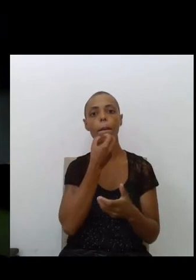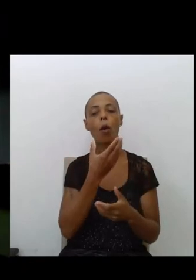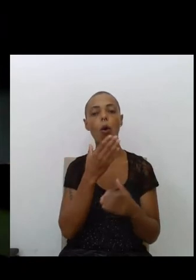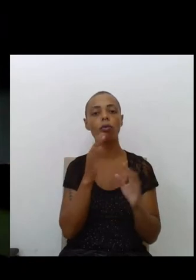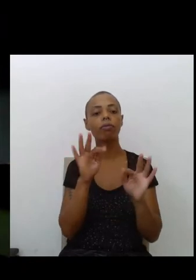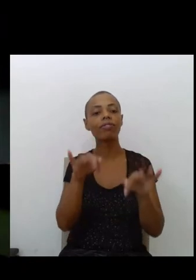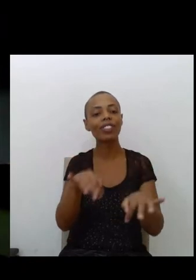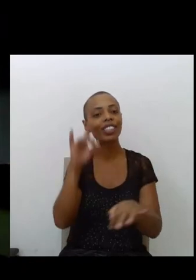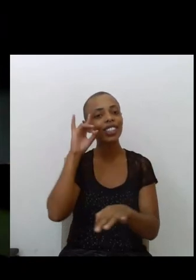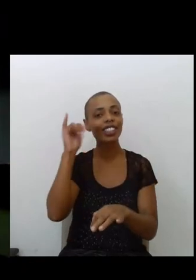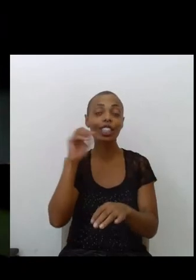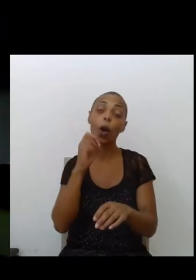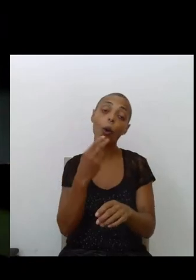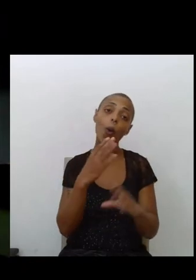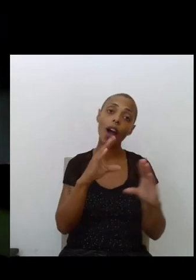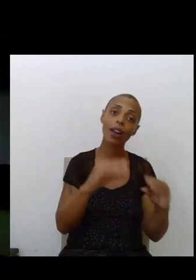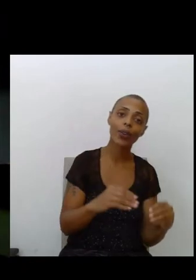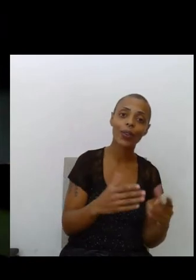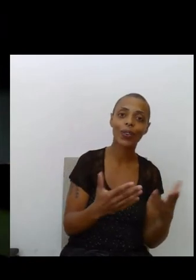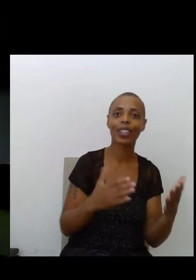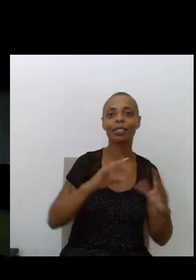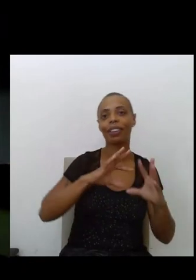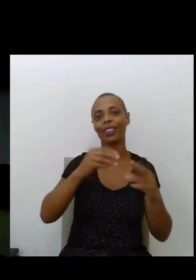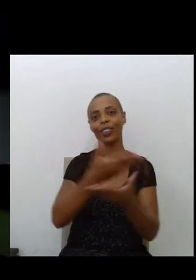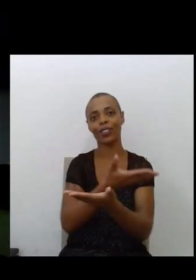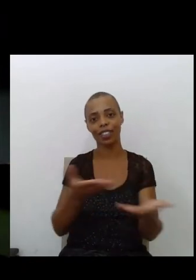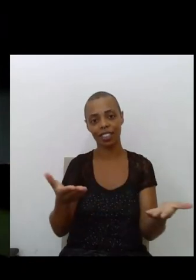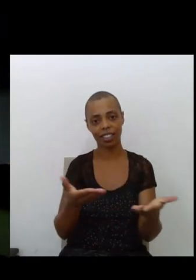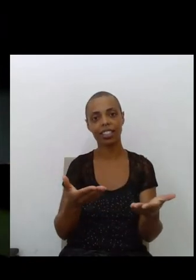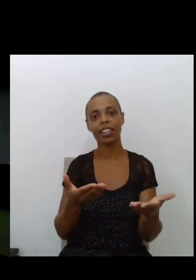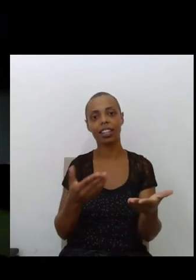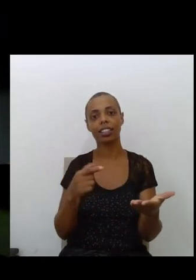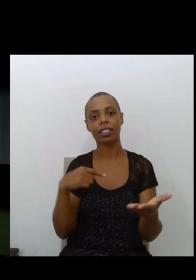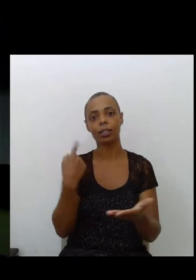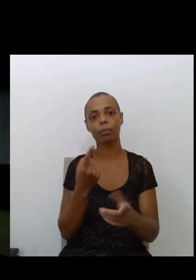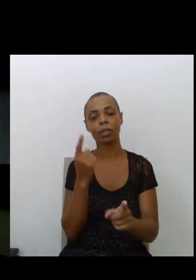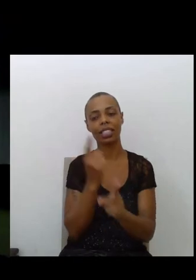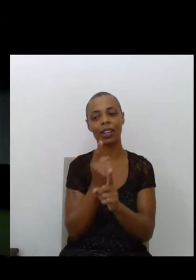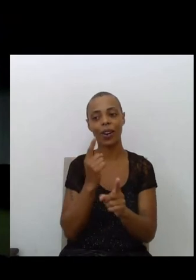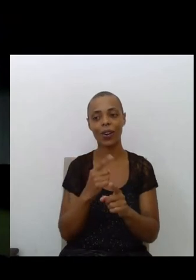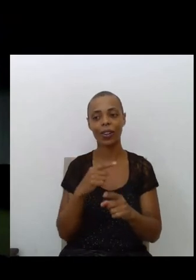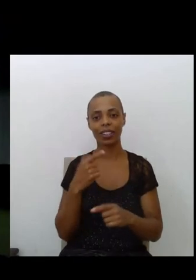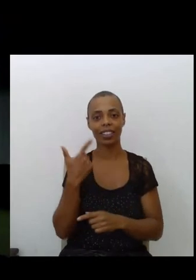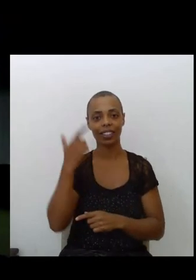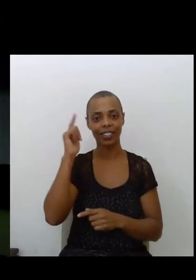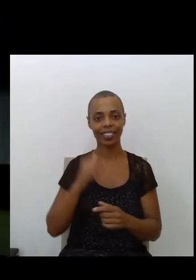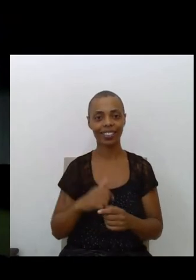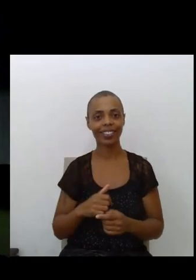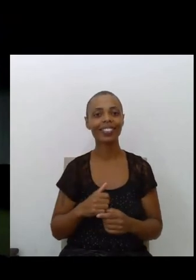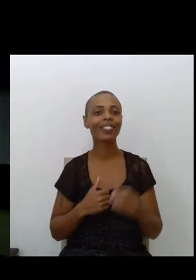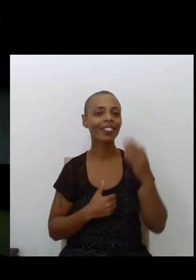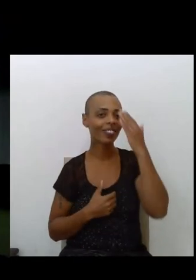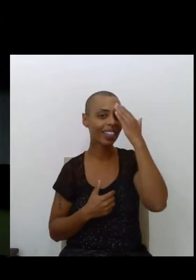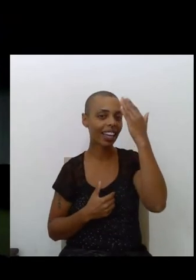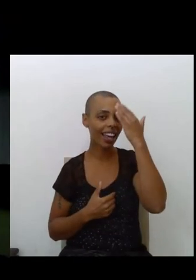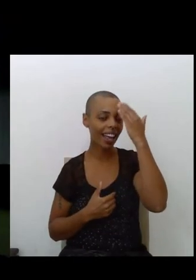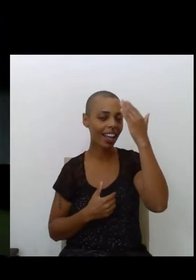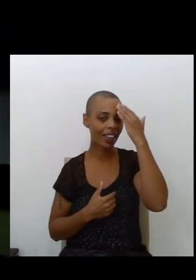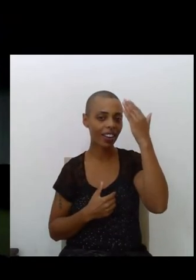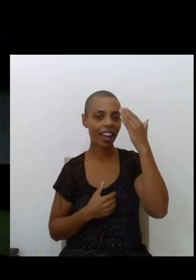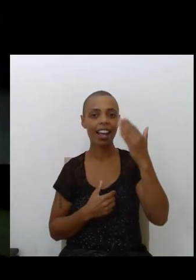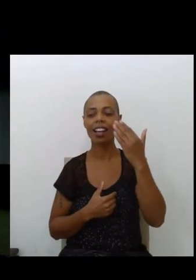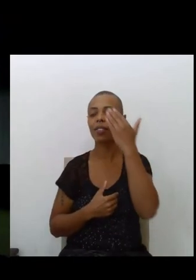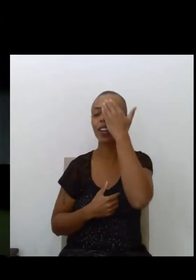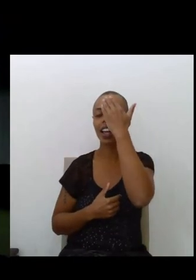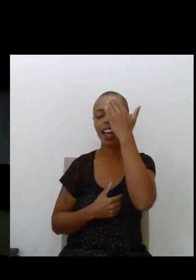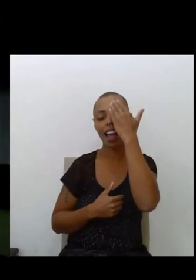and enjoy the rest of your day or evening thank you very much see you next time thank you bye-bye